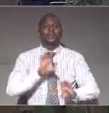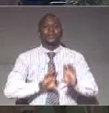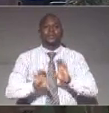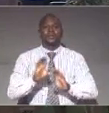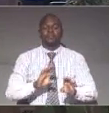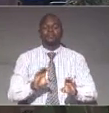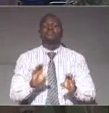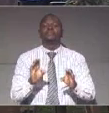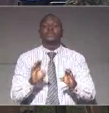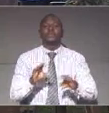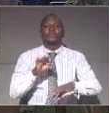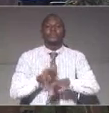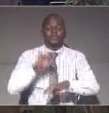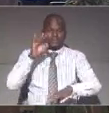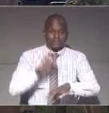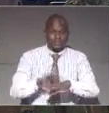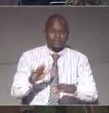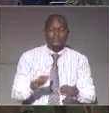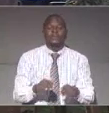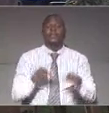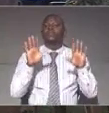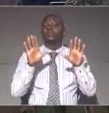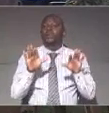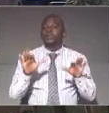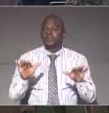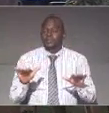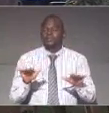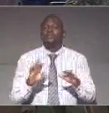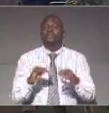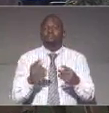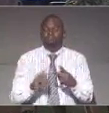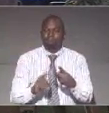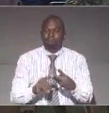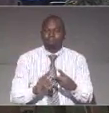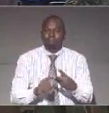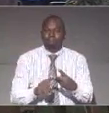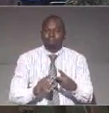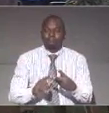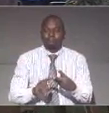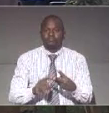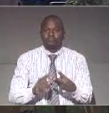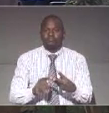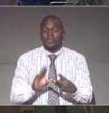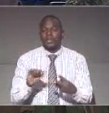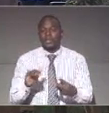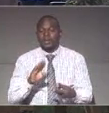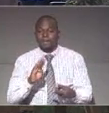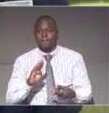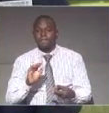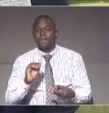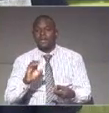The mosquitoes, the tsetse flies, the other bacteria.